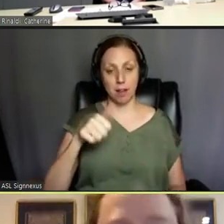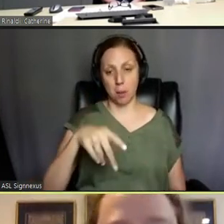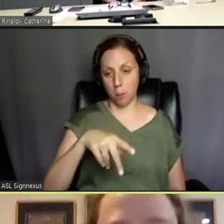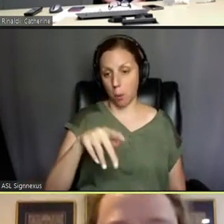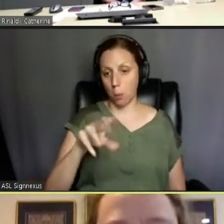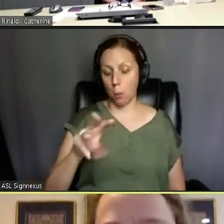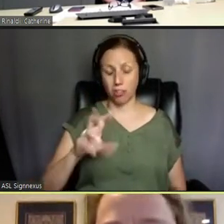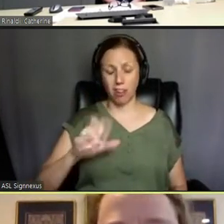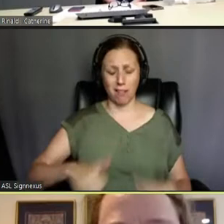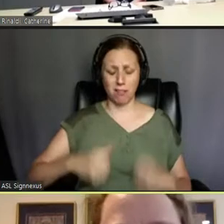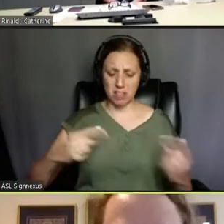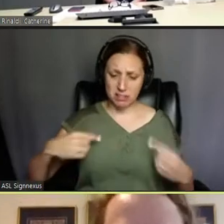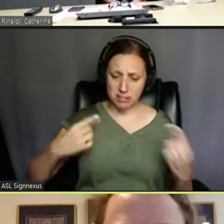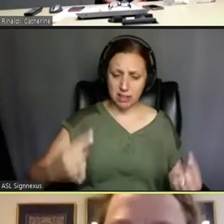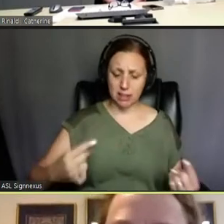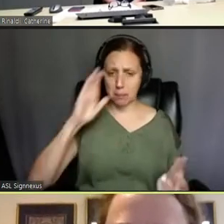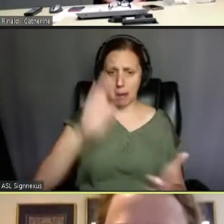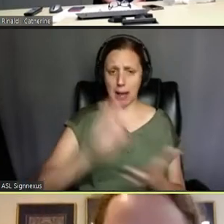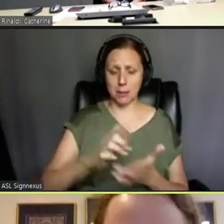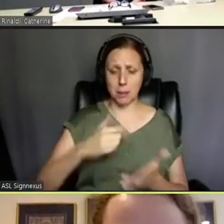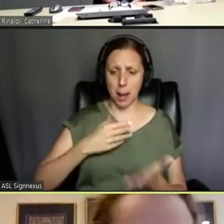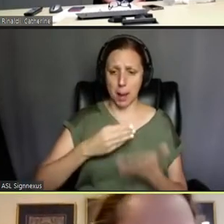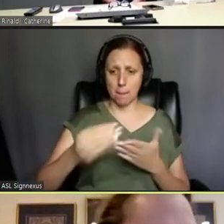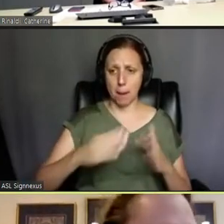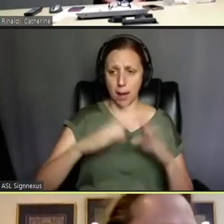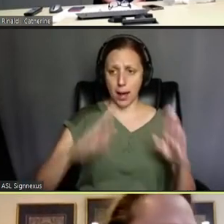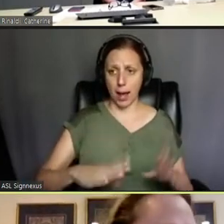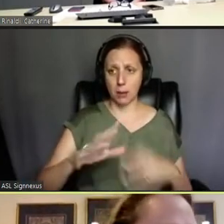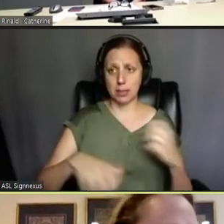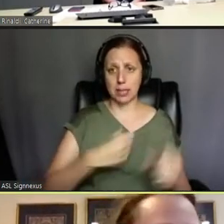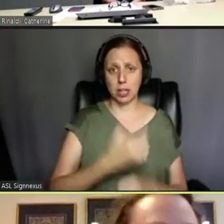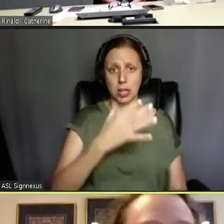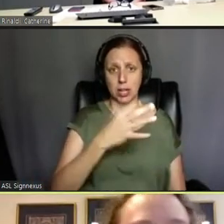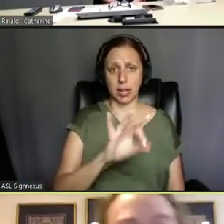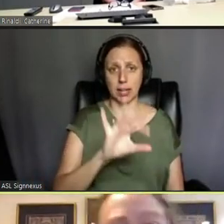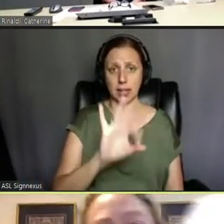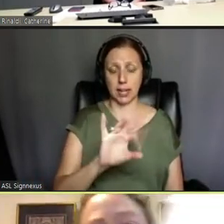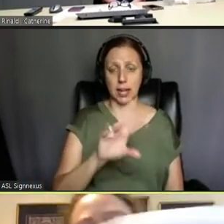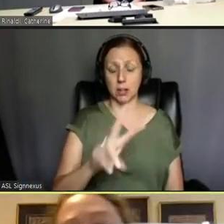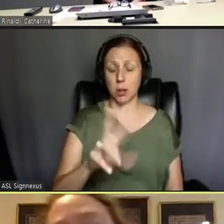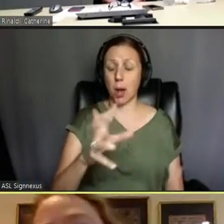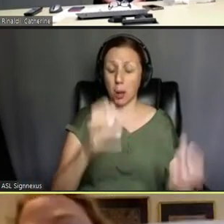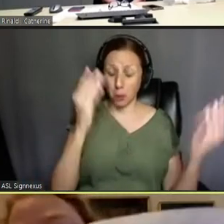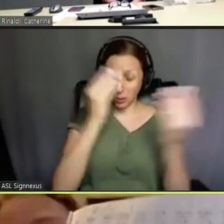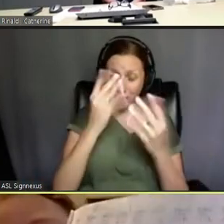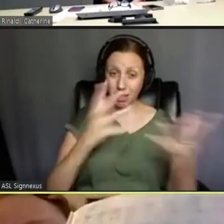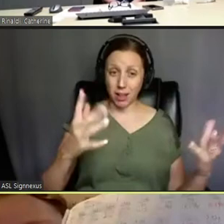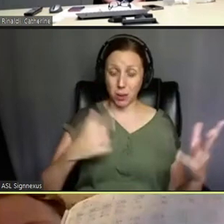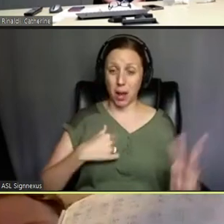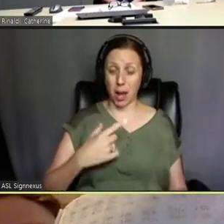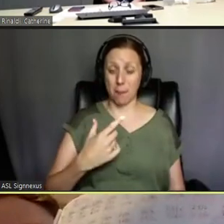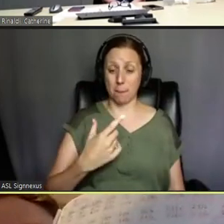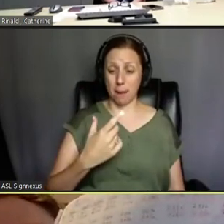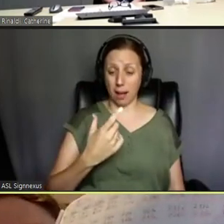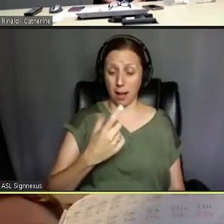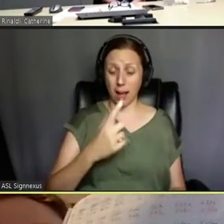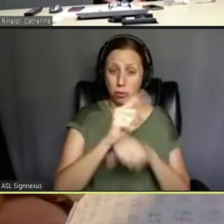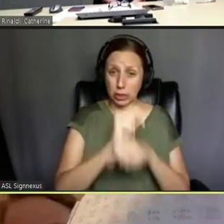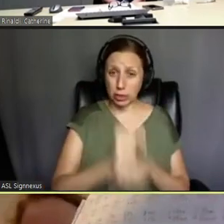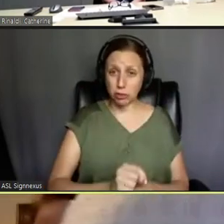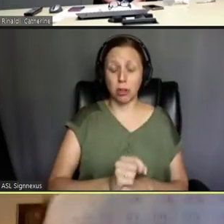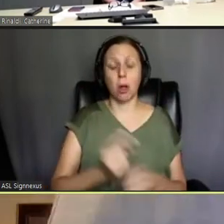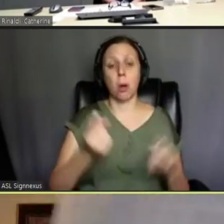my husband and I bought a home here in 1992. And I just want to show you, I'm kind of old school. I took all the schedules